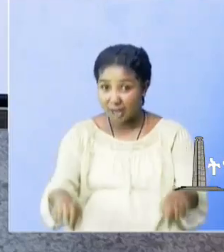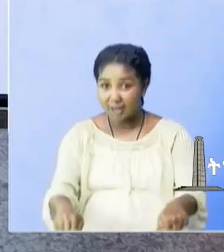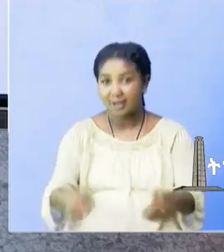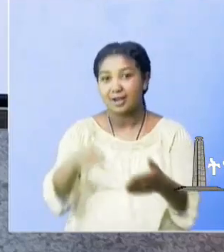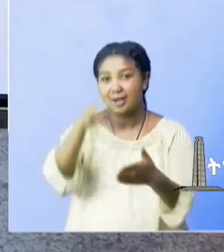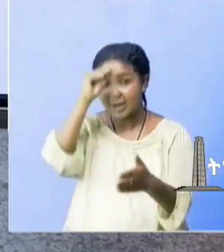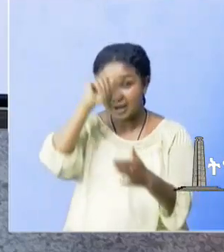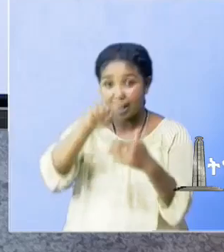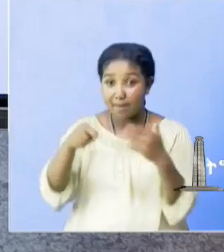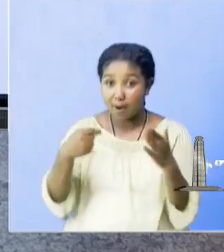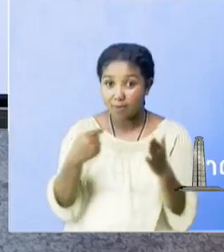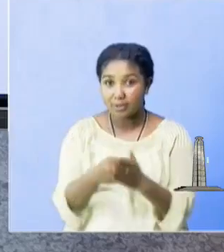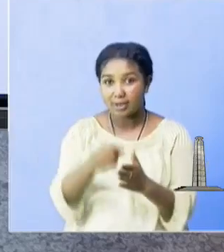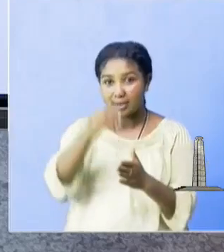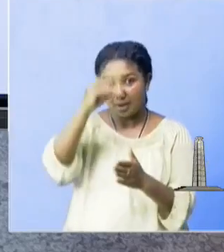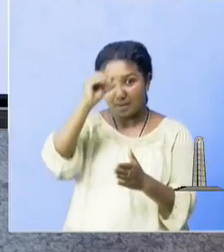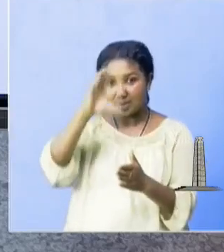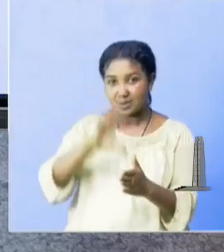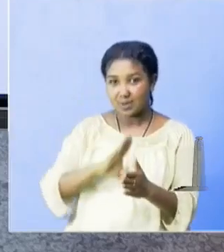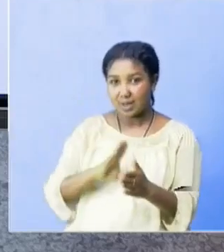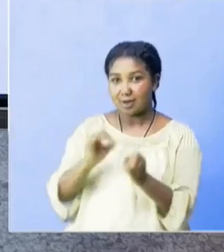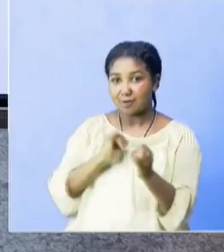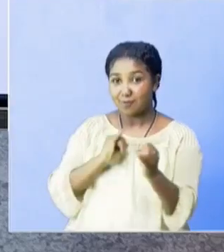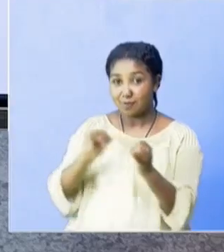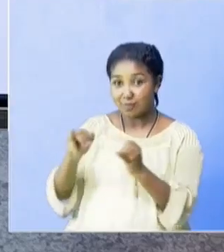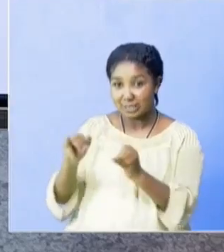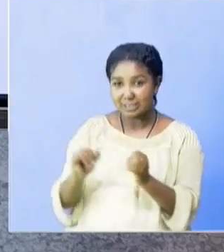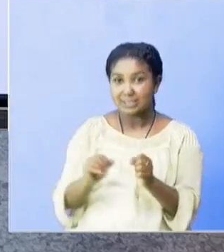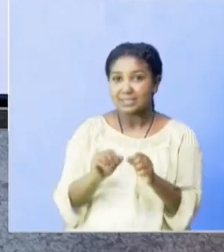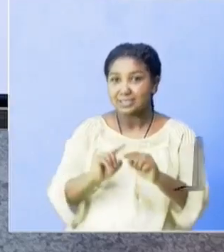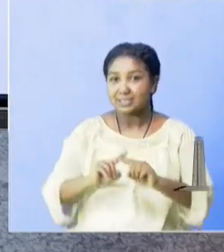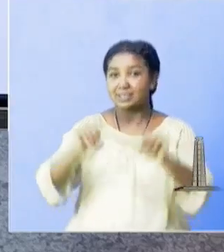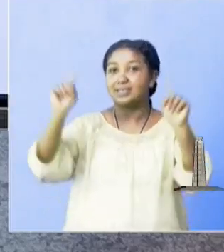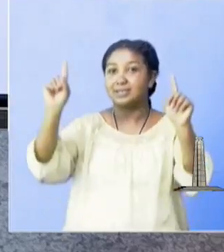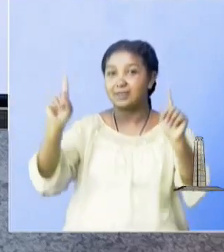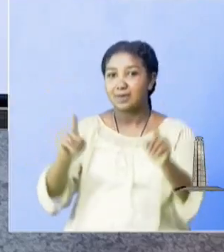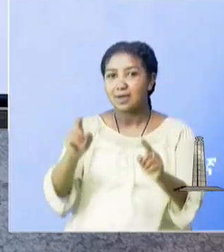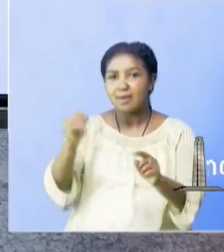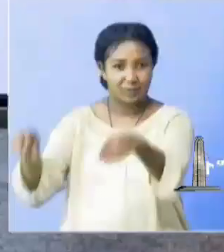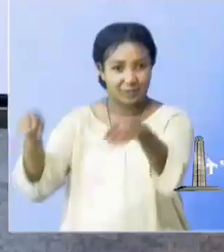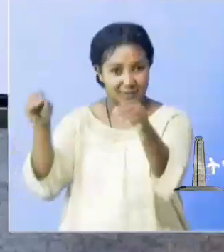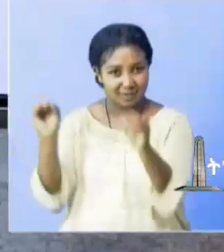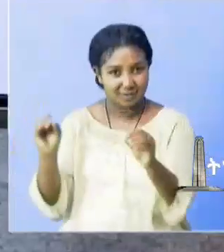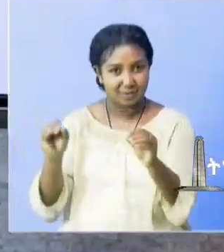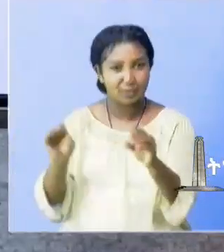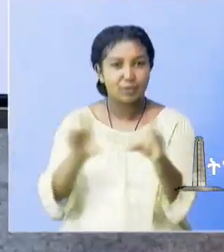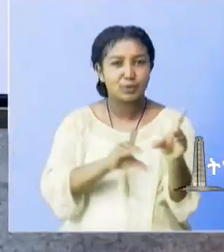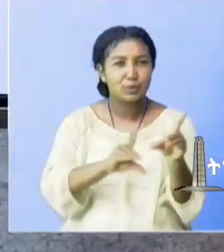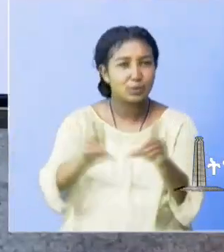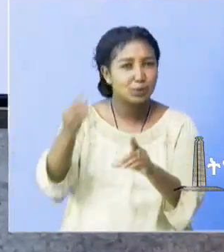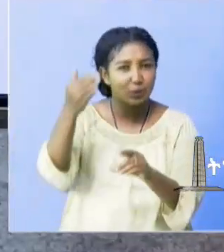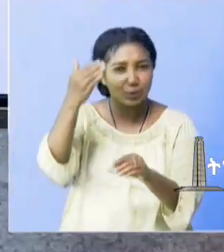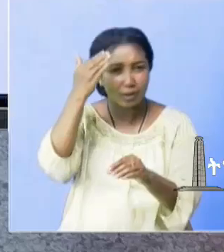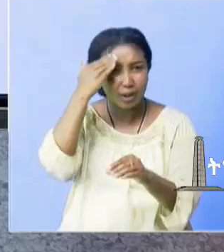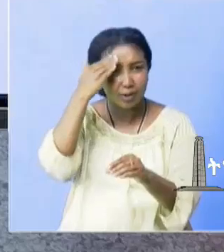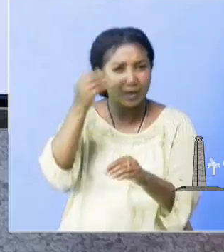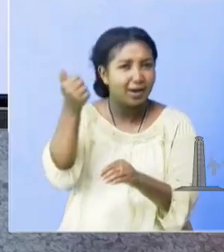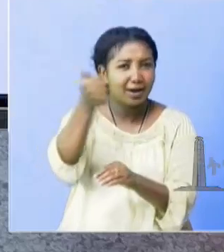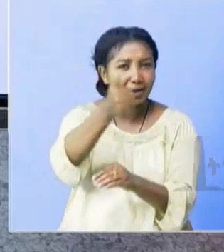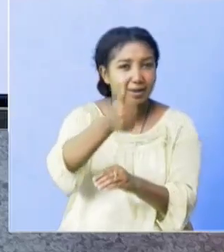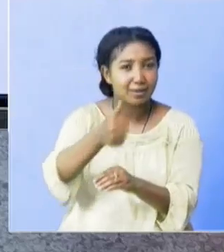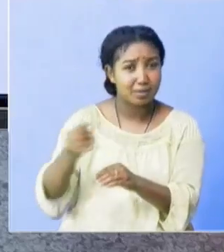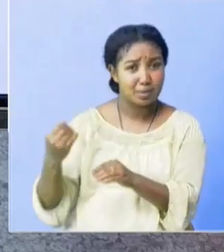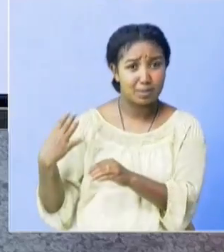going to learn about personal information versus famous people information. Do you know anything about